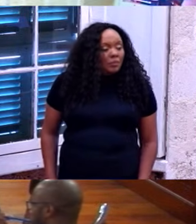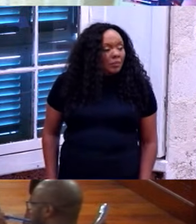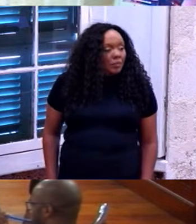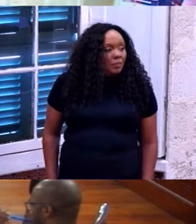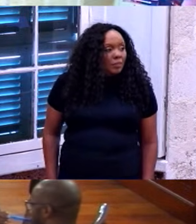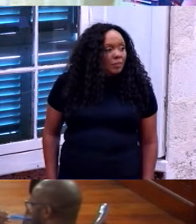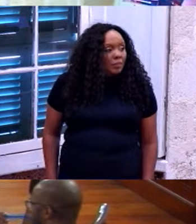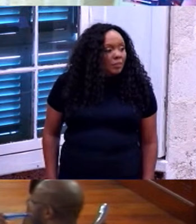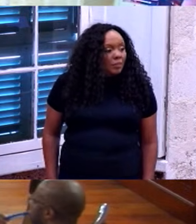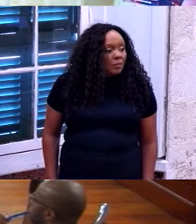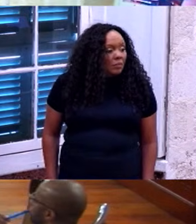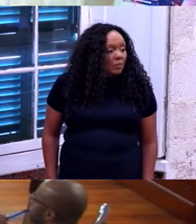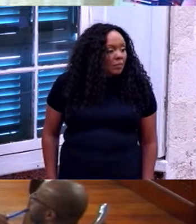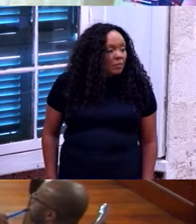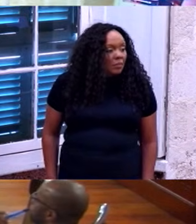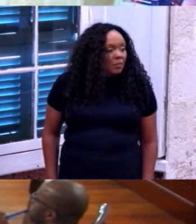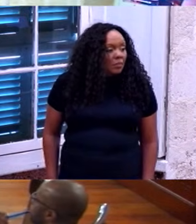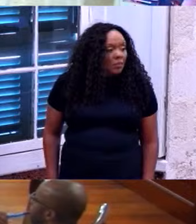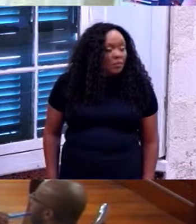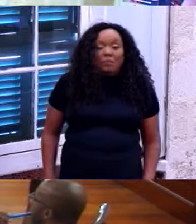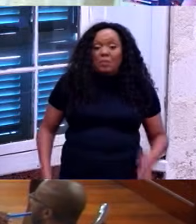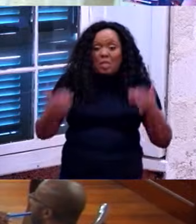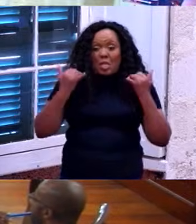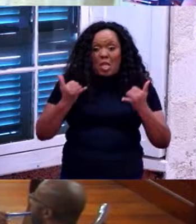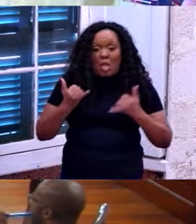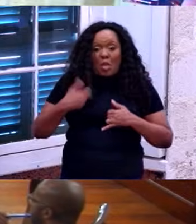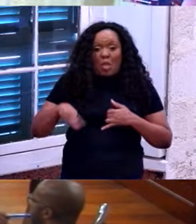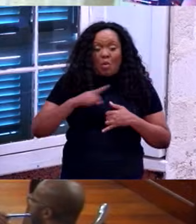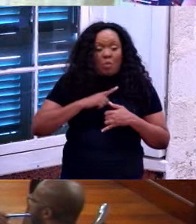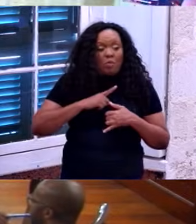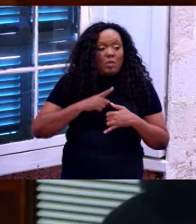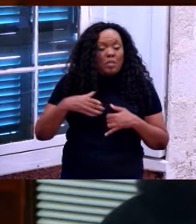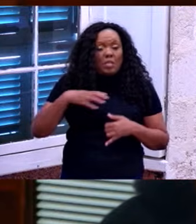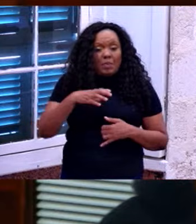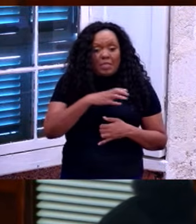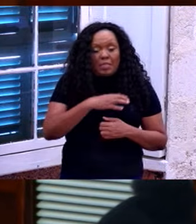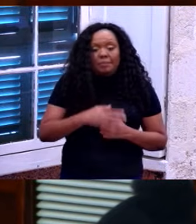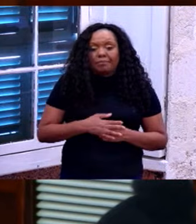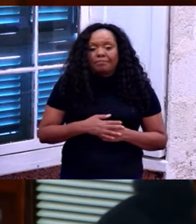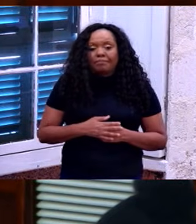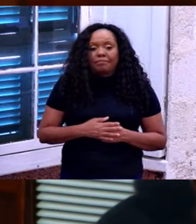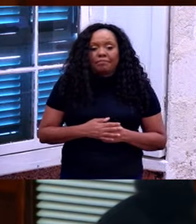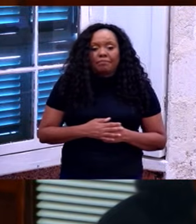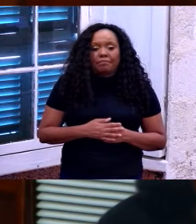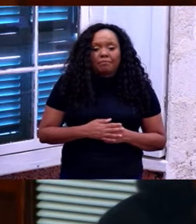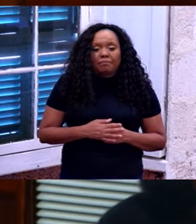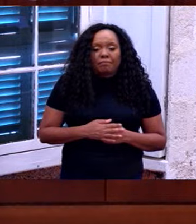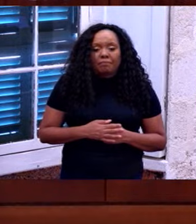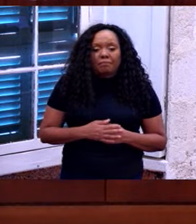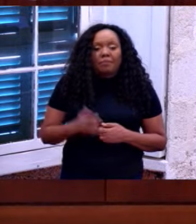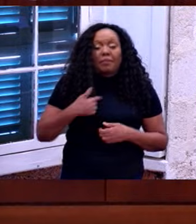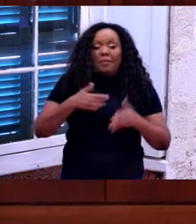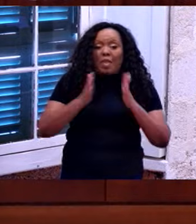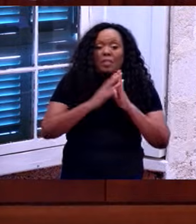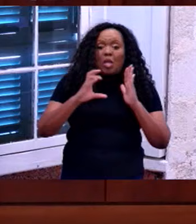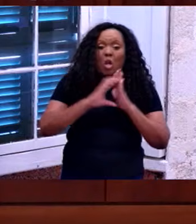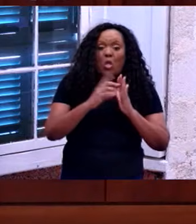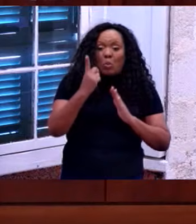The Honorable the Senate is now in committee. Clause 1. Madam Chair, I beg to move that clause 1 stand